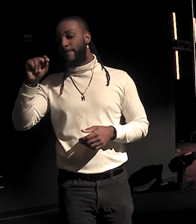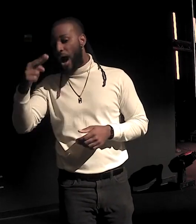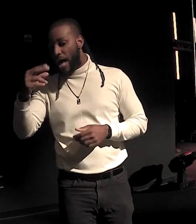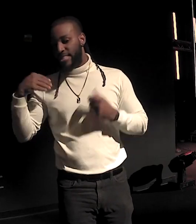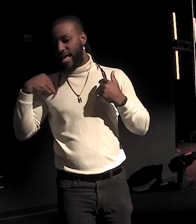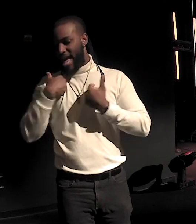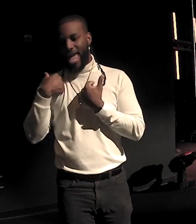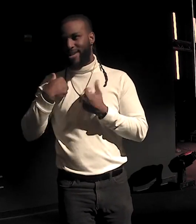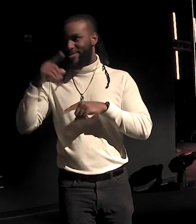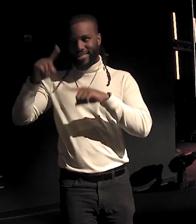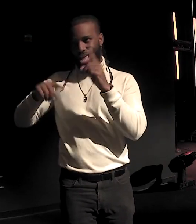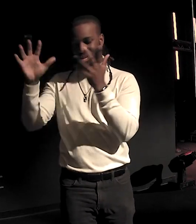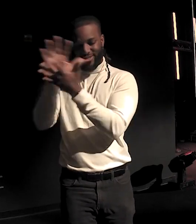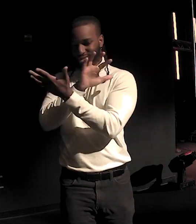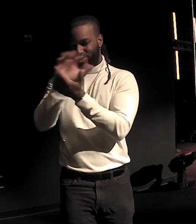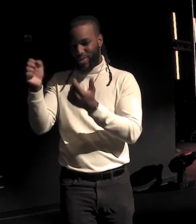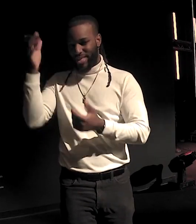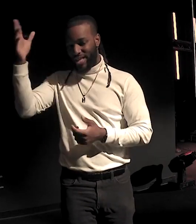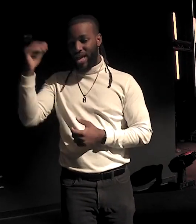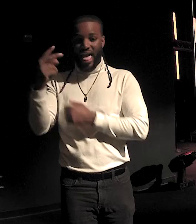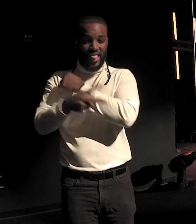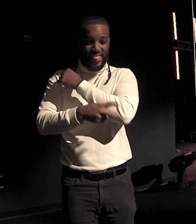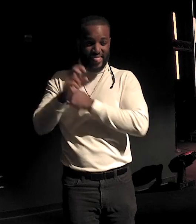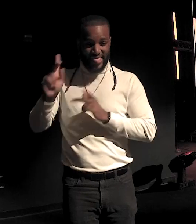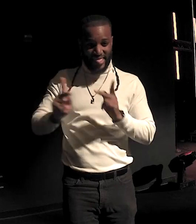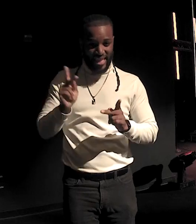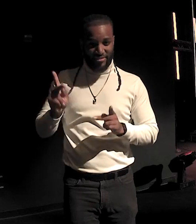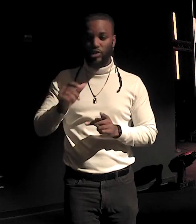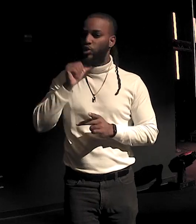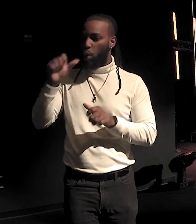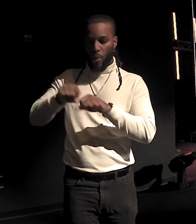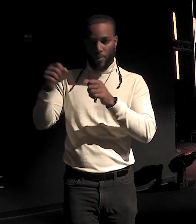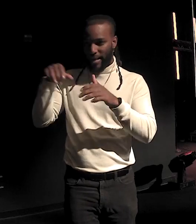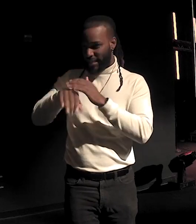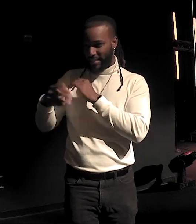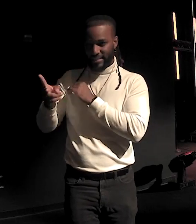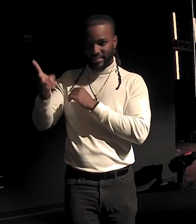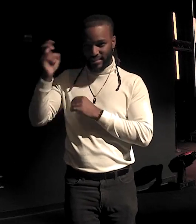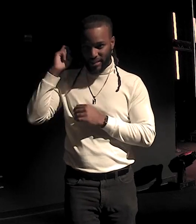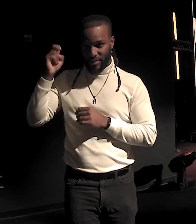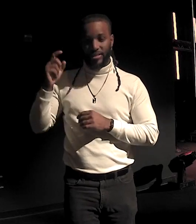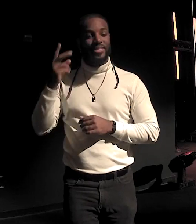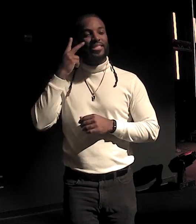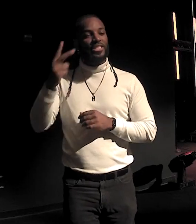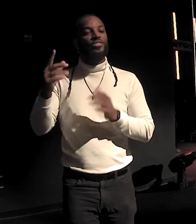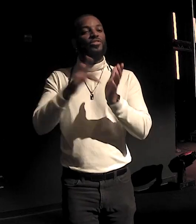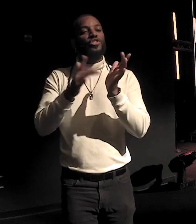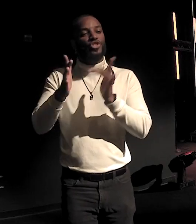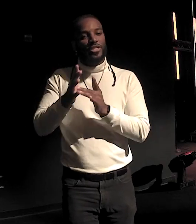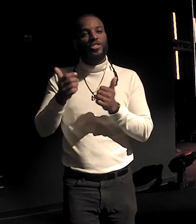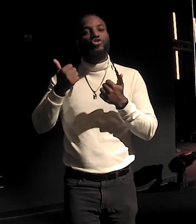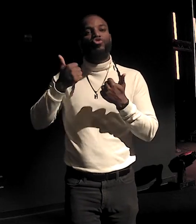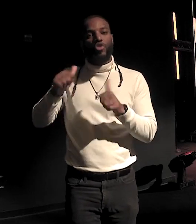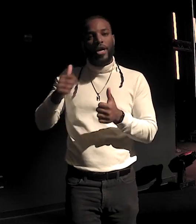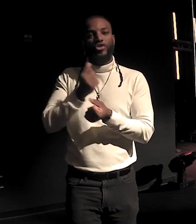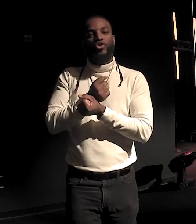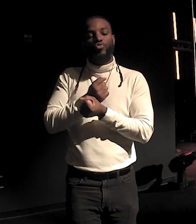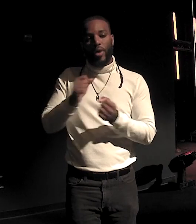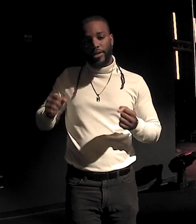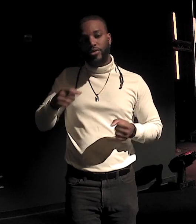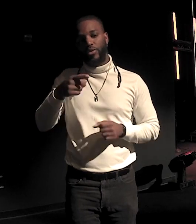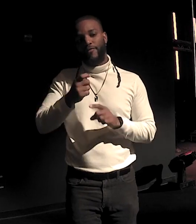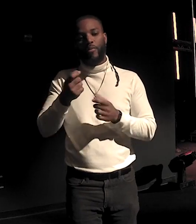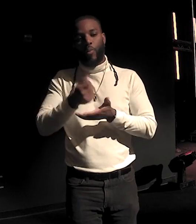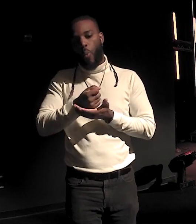vermins do not destroy and where thieves do not break in and steal. You see, Jesus is actually trying to rescue you